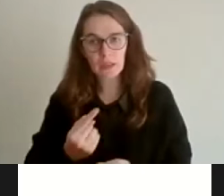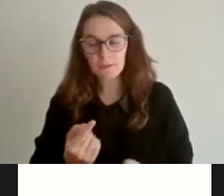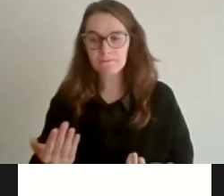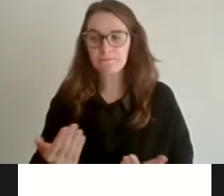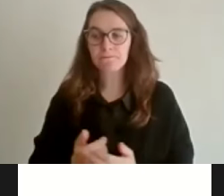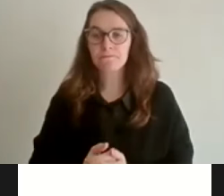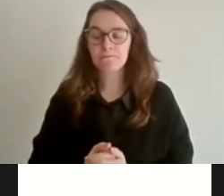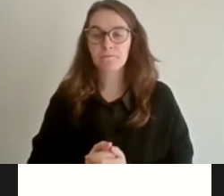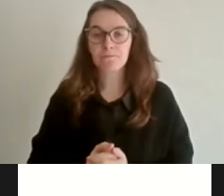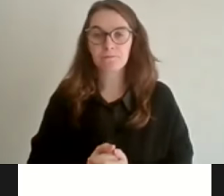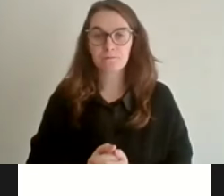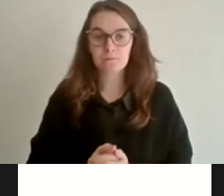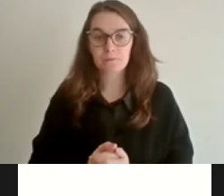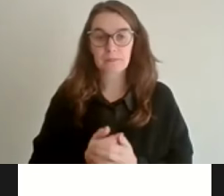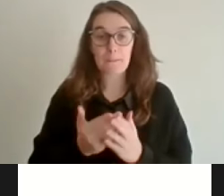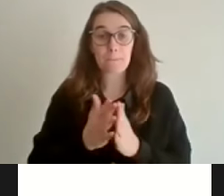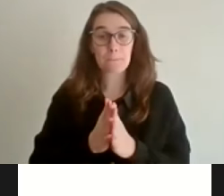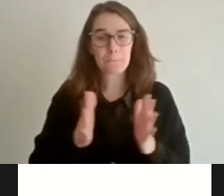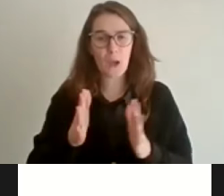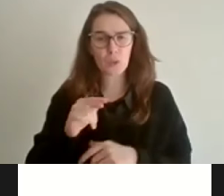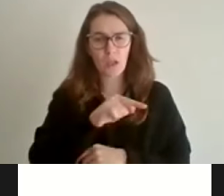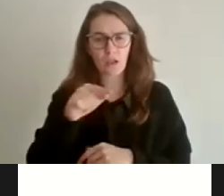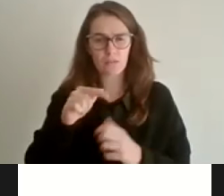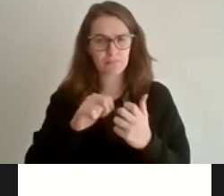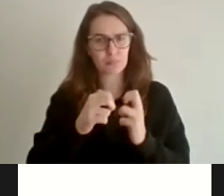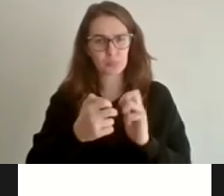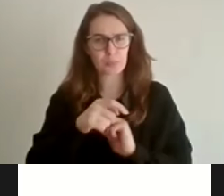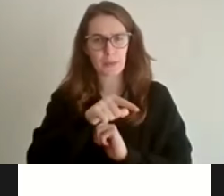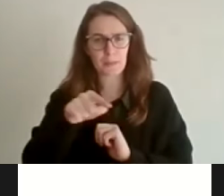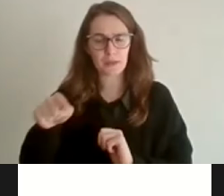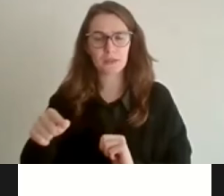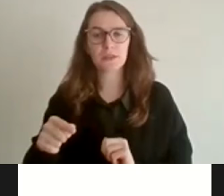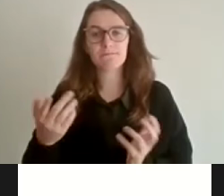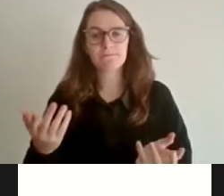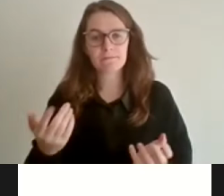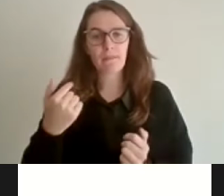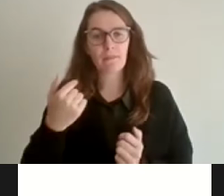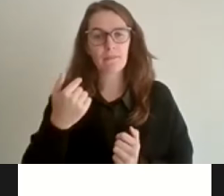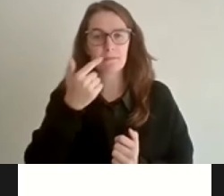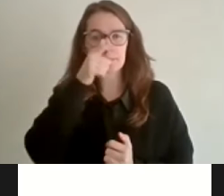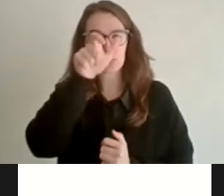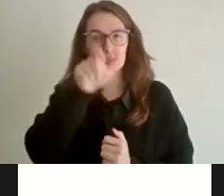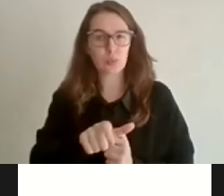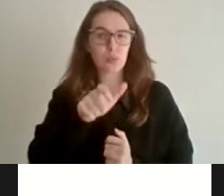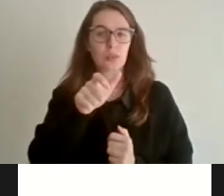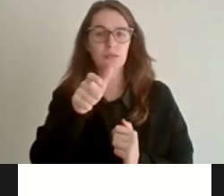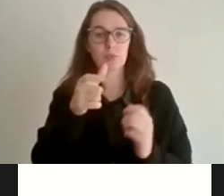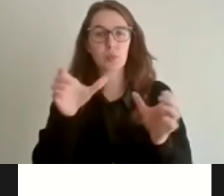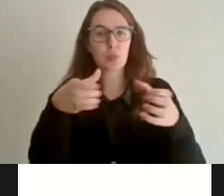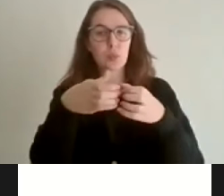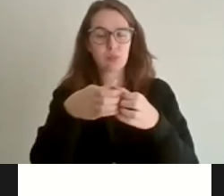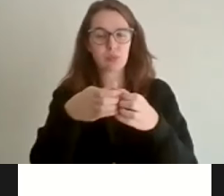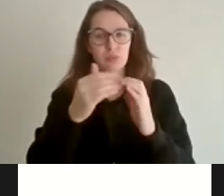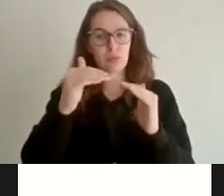many of these problems and many members of underrepresented groups are